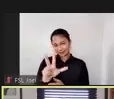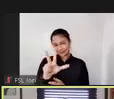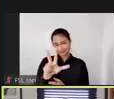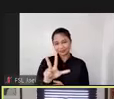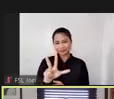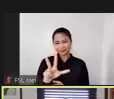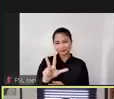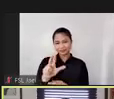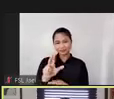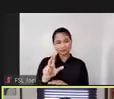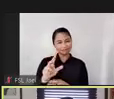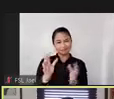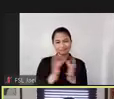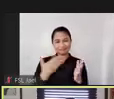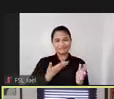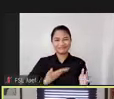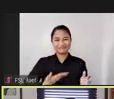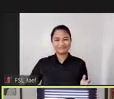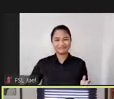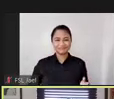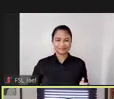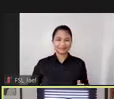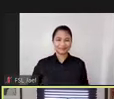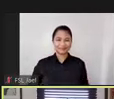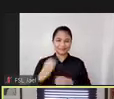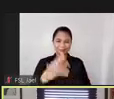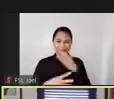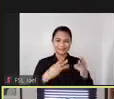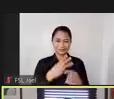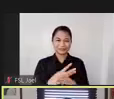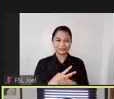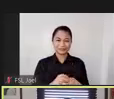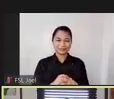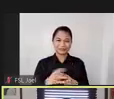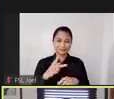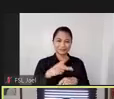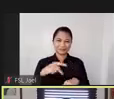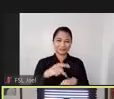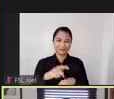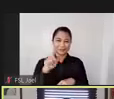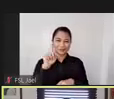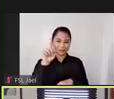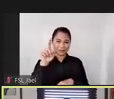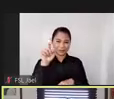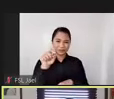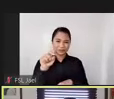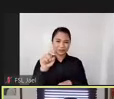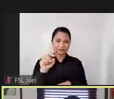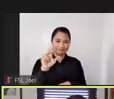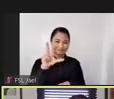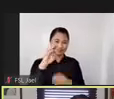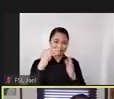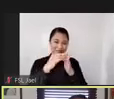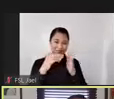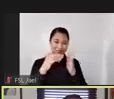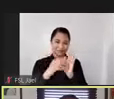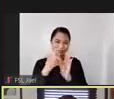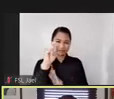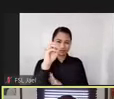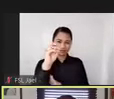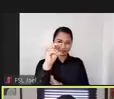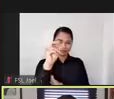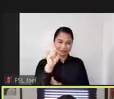yearly. This much food can feed 2 billion people, or more than twice the number of